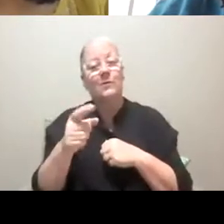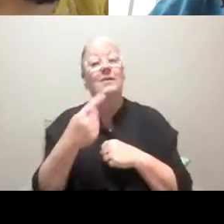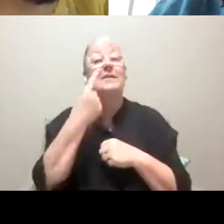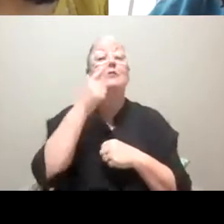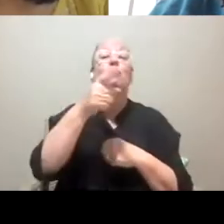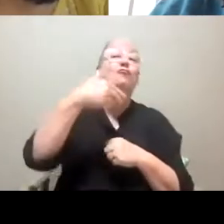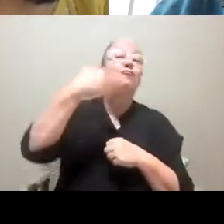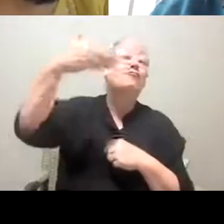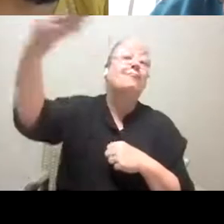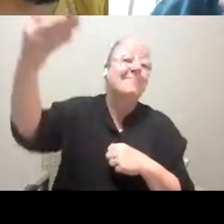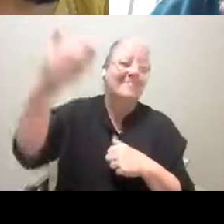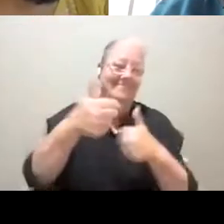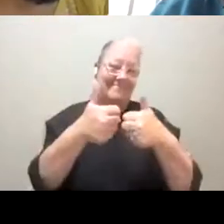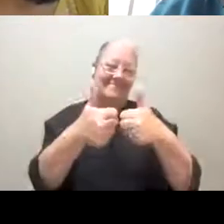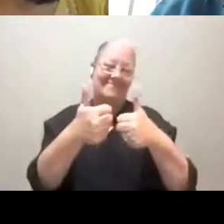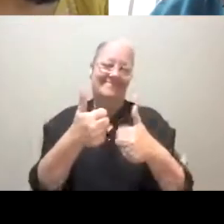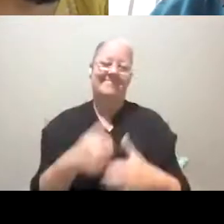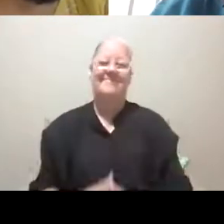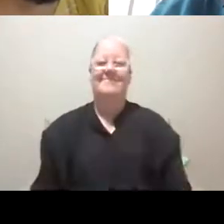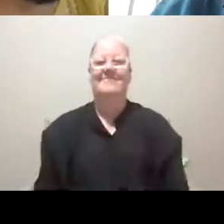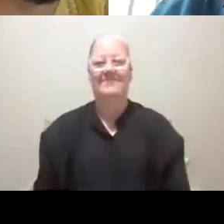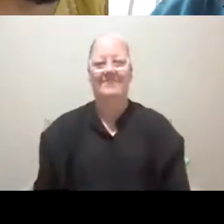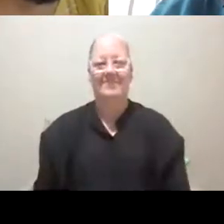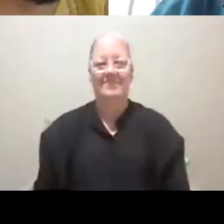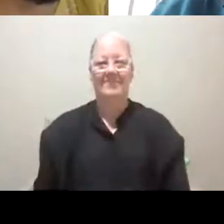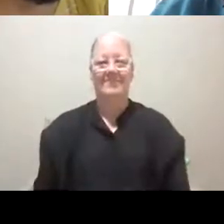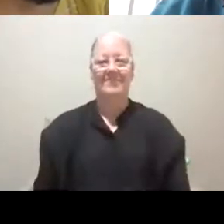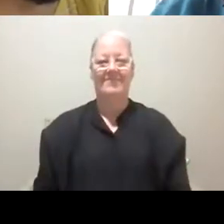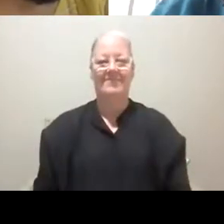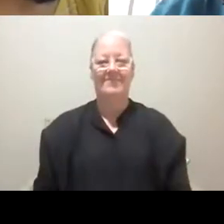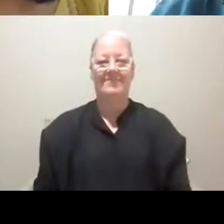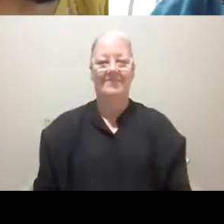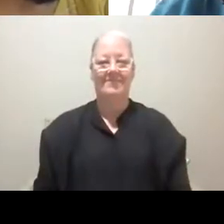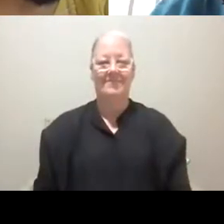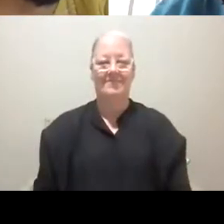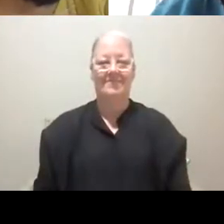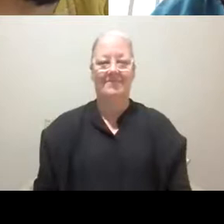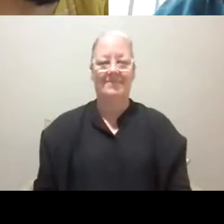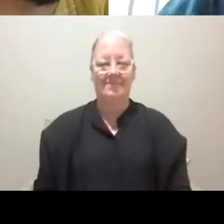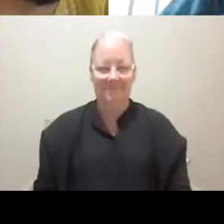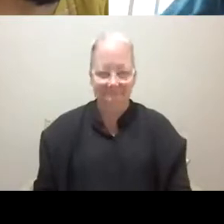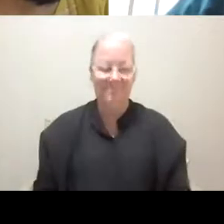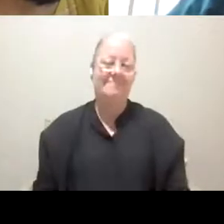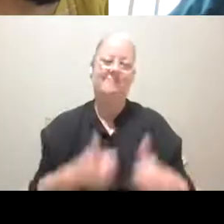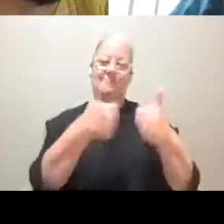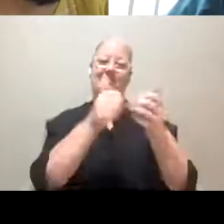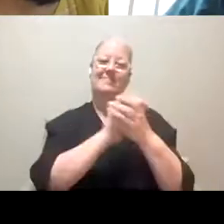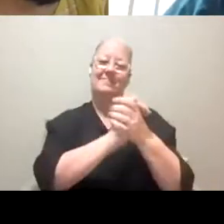And all the best.